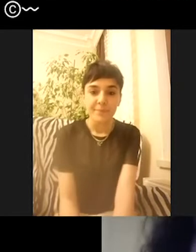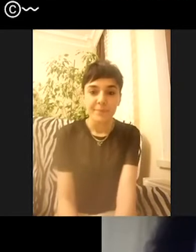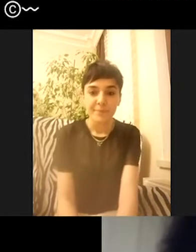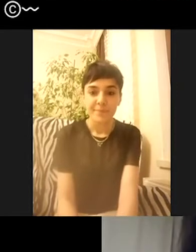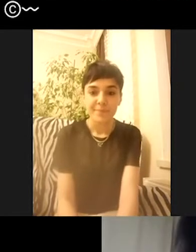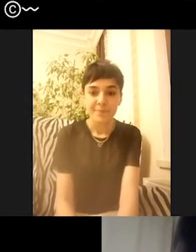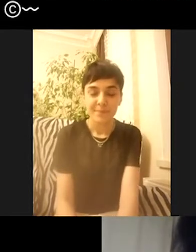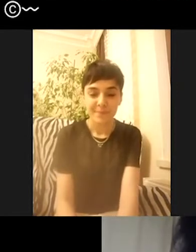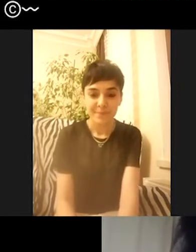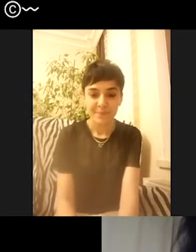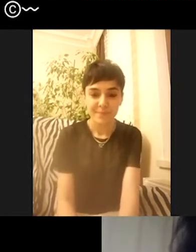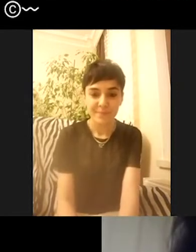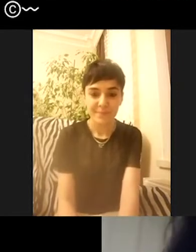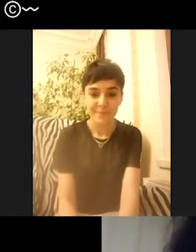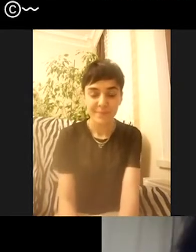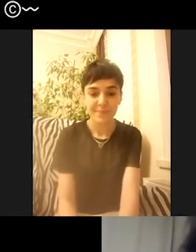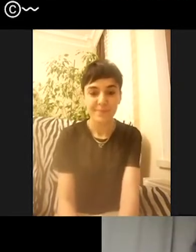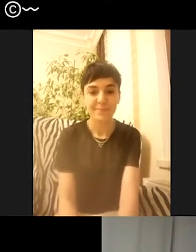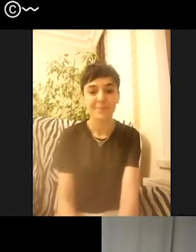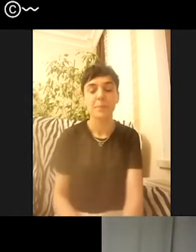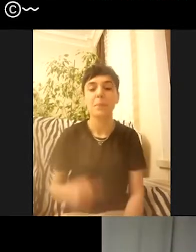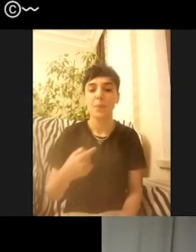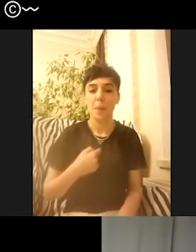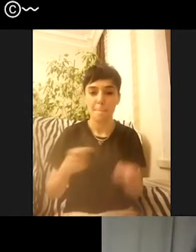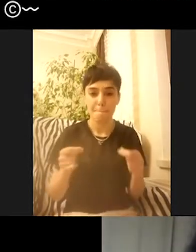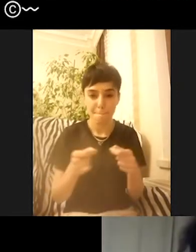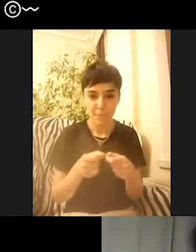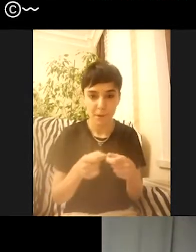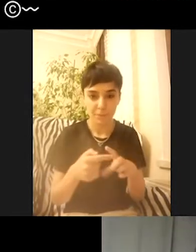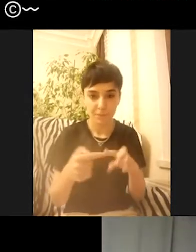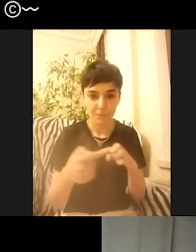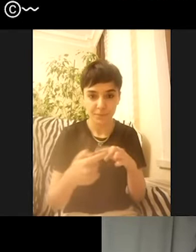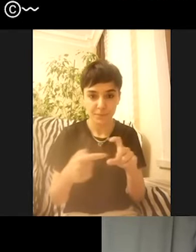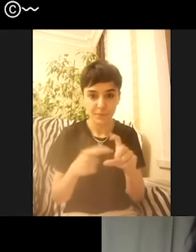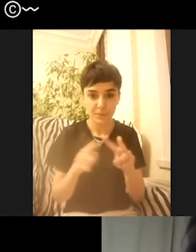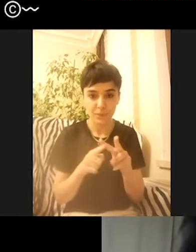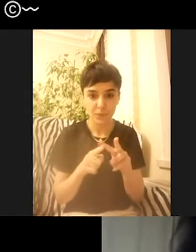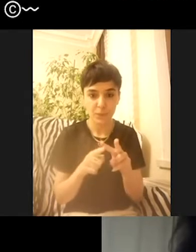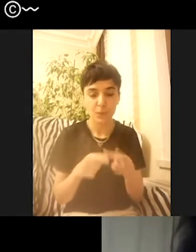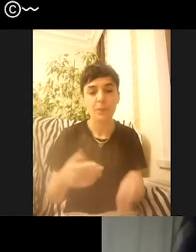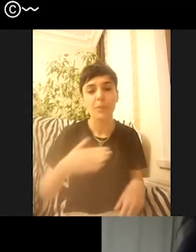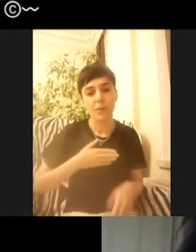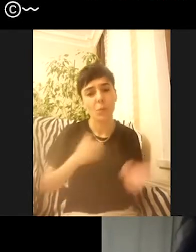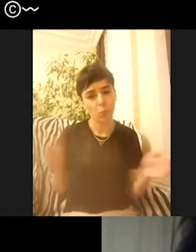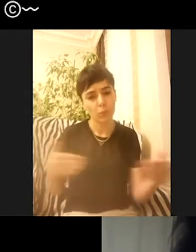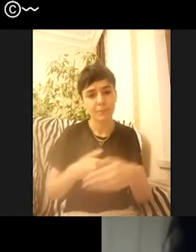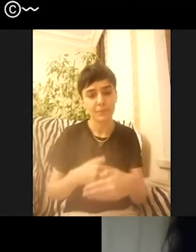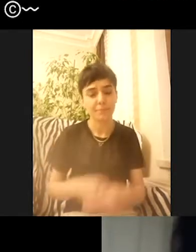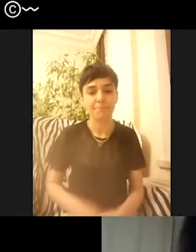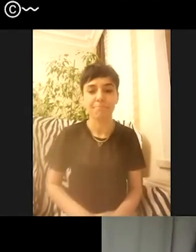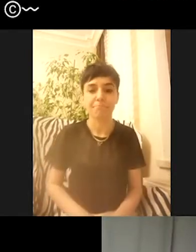description. I'm Beren, and I'm in my room right now in Vienna. So there is some gray light here.